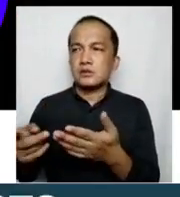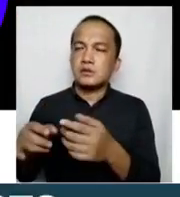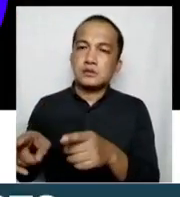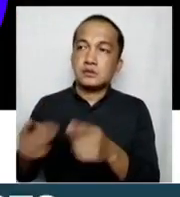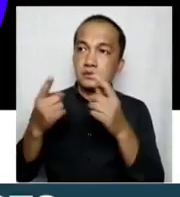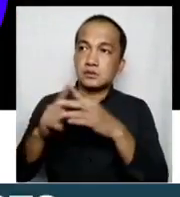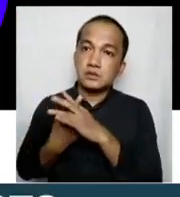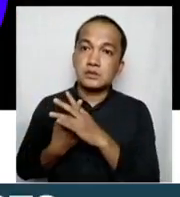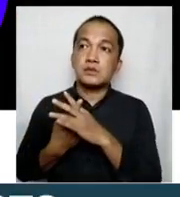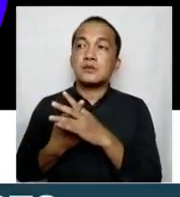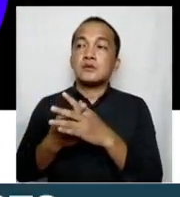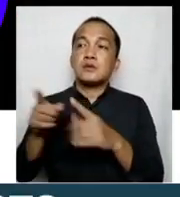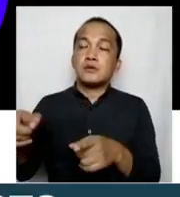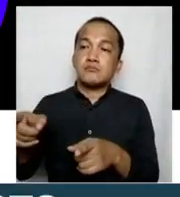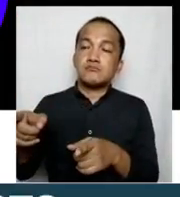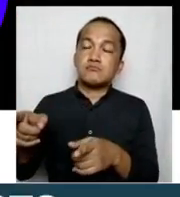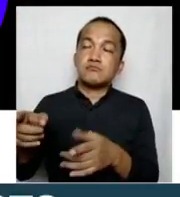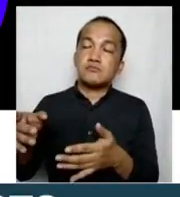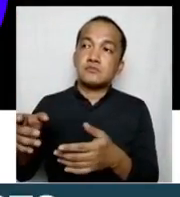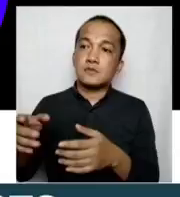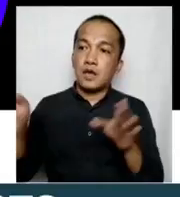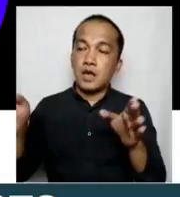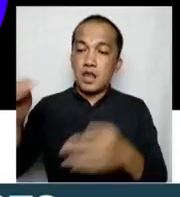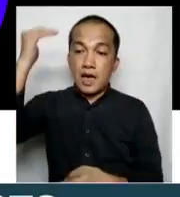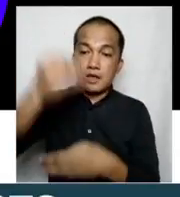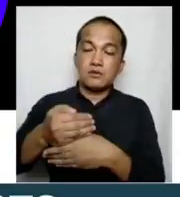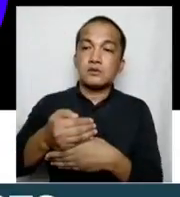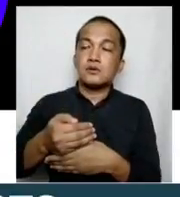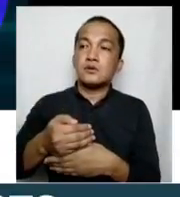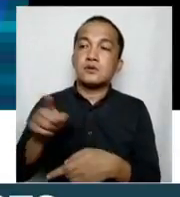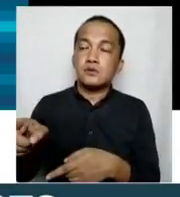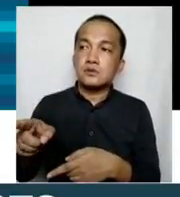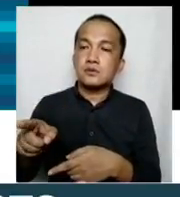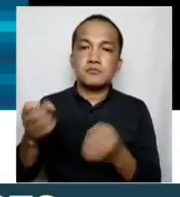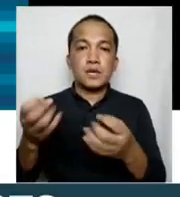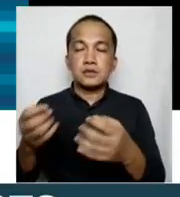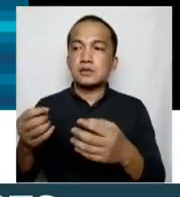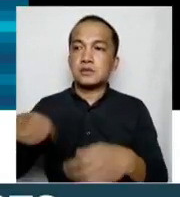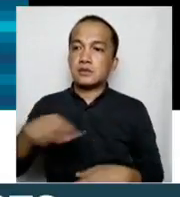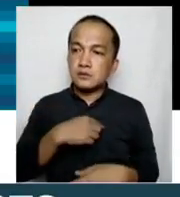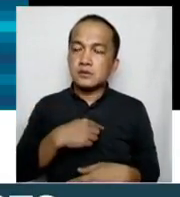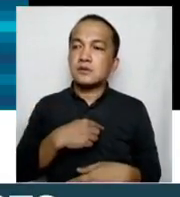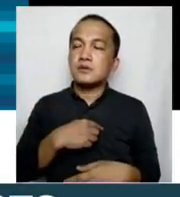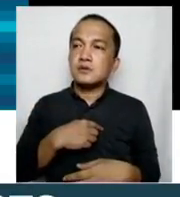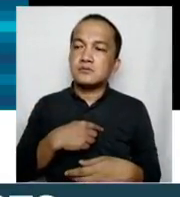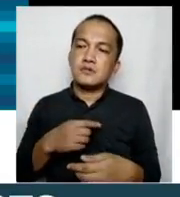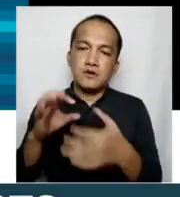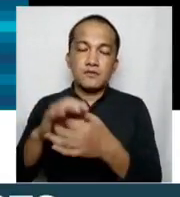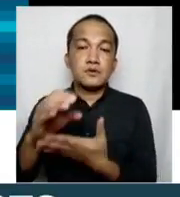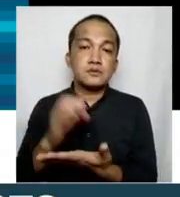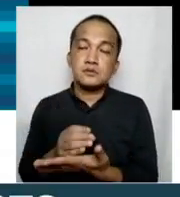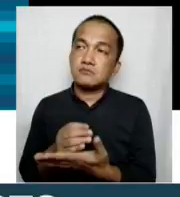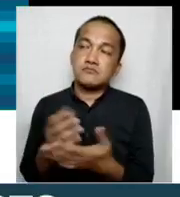po yung lockdown, mm-hmm. Many of us were, of course,